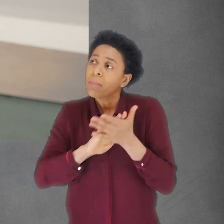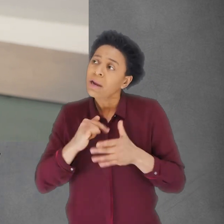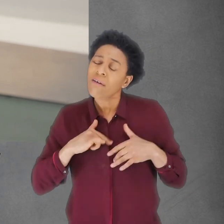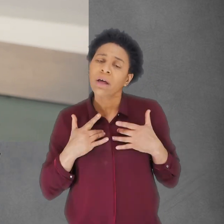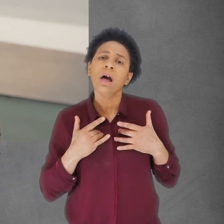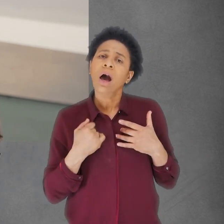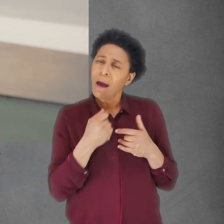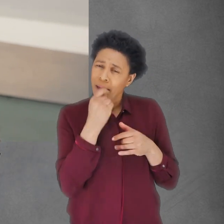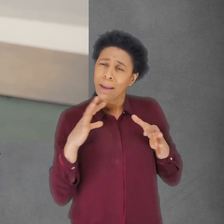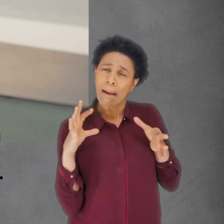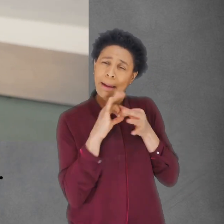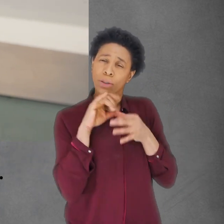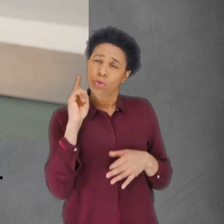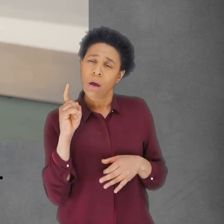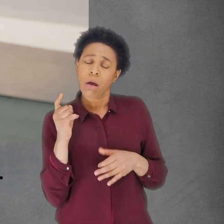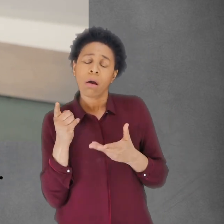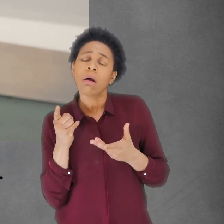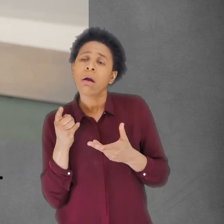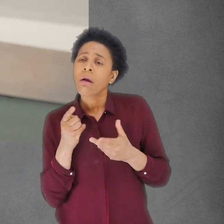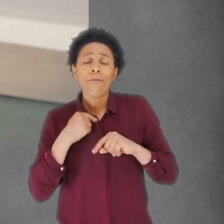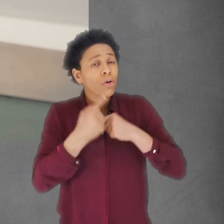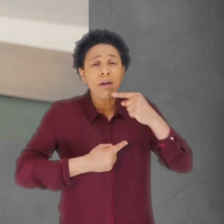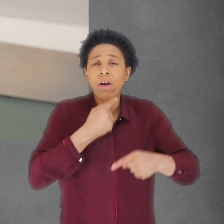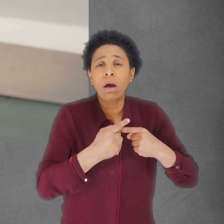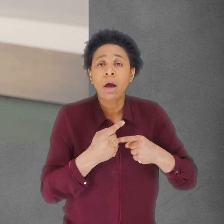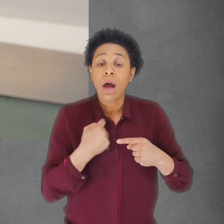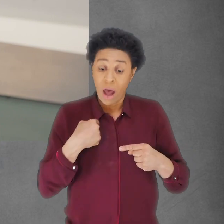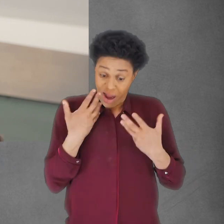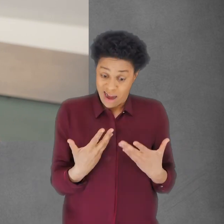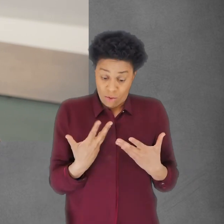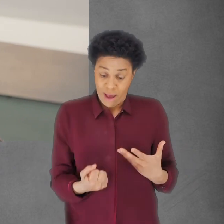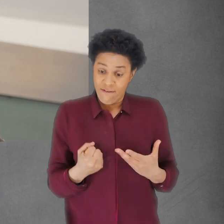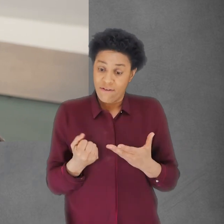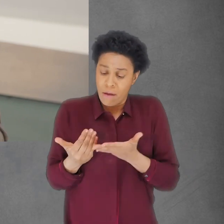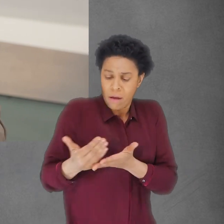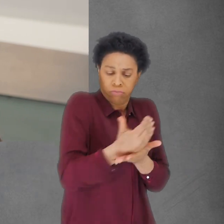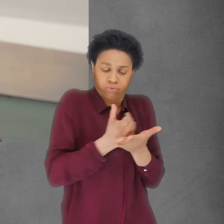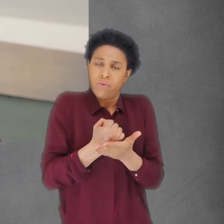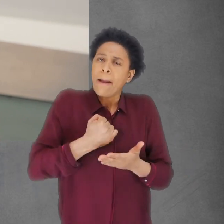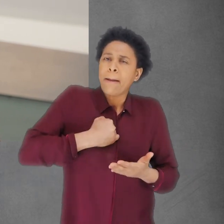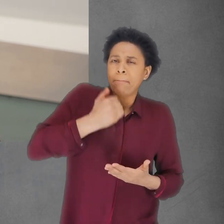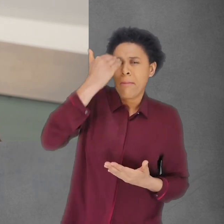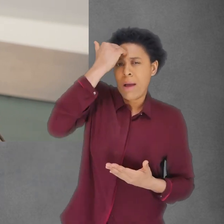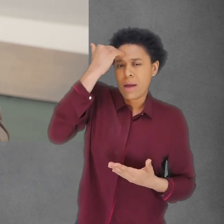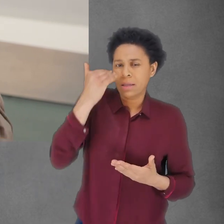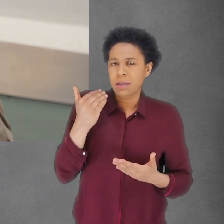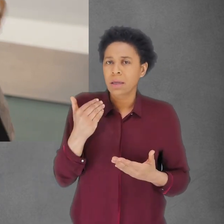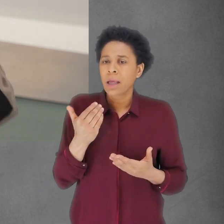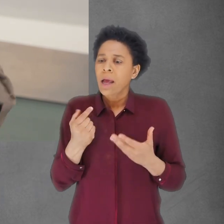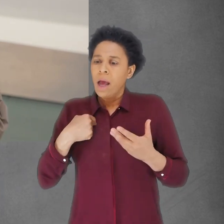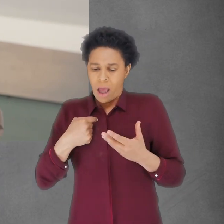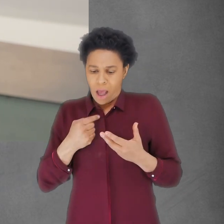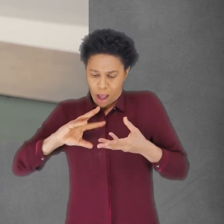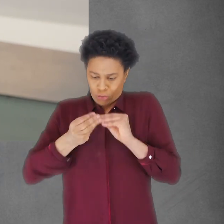love, it let me know that I would be connected to her forever. Right? It was a different kind of archive in my mind. And